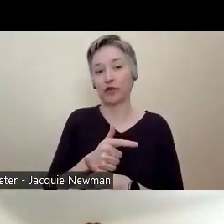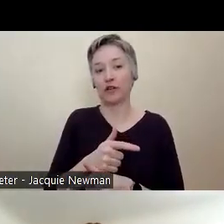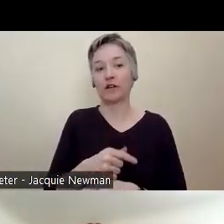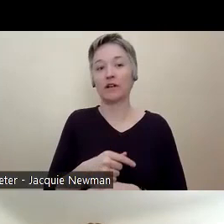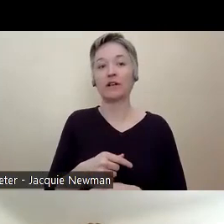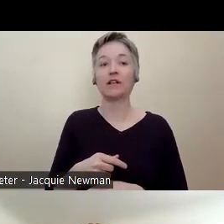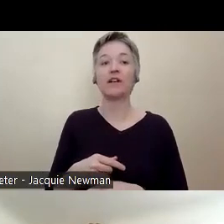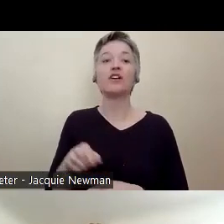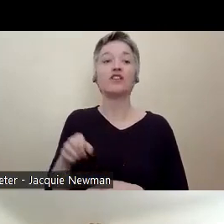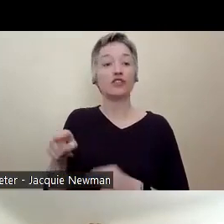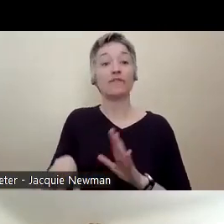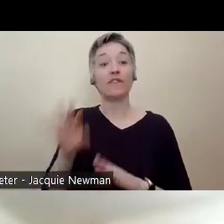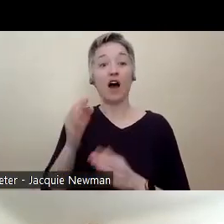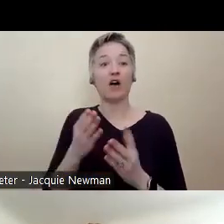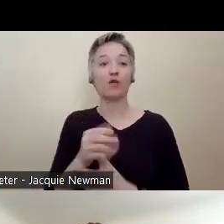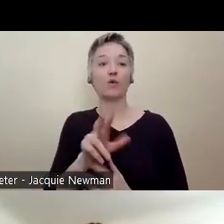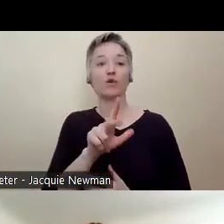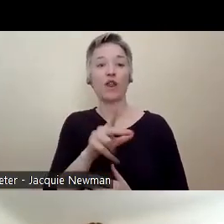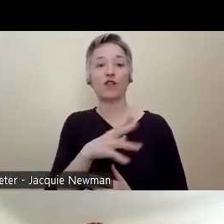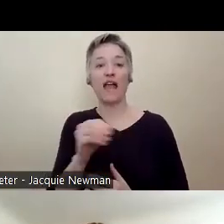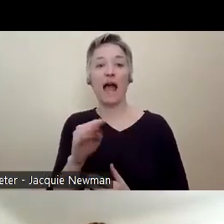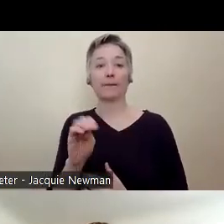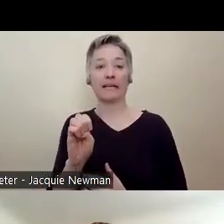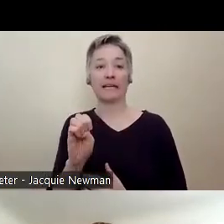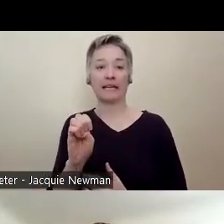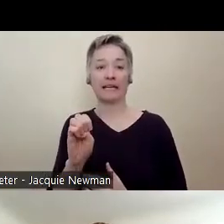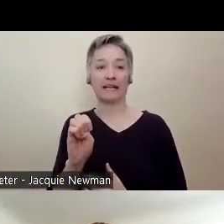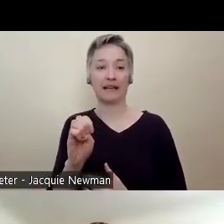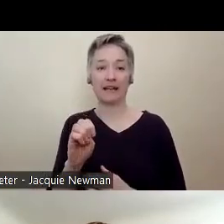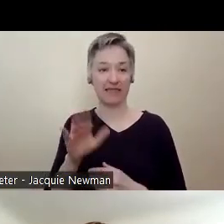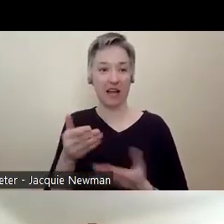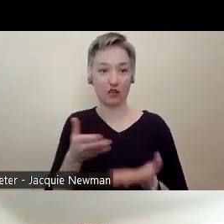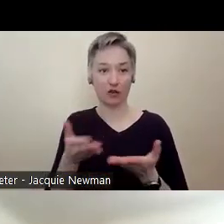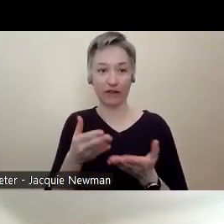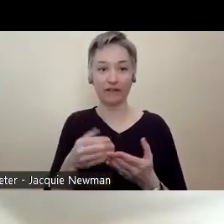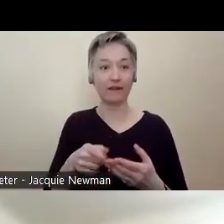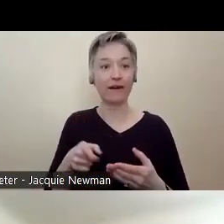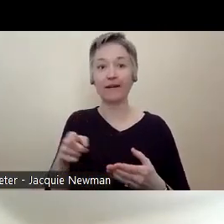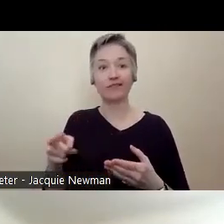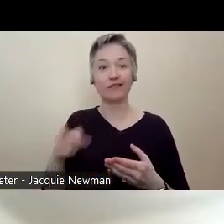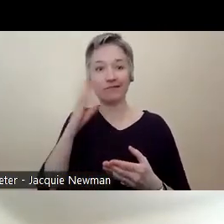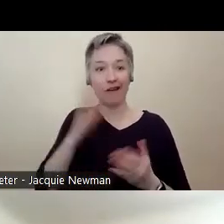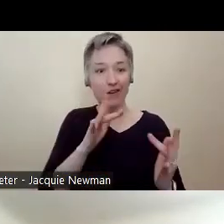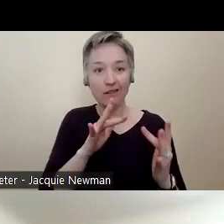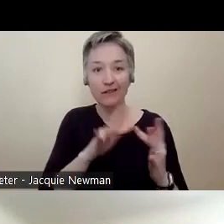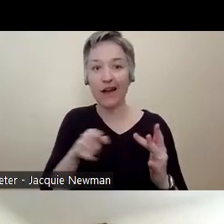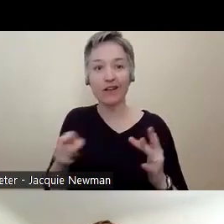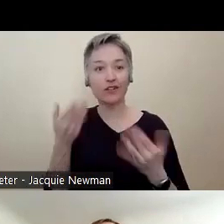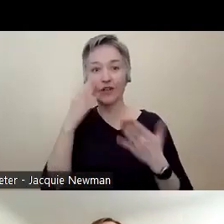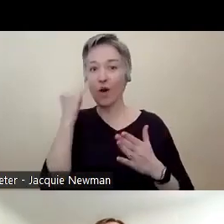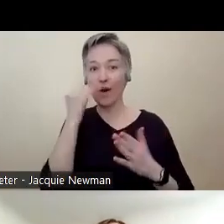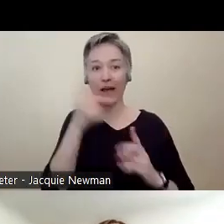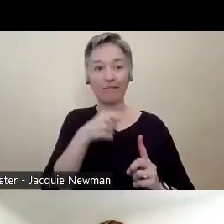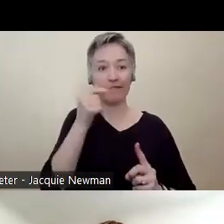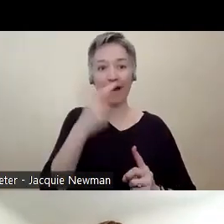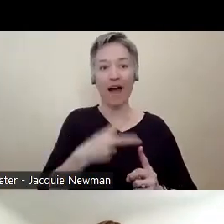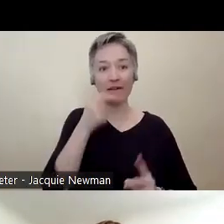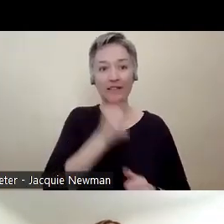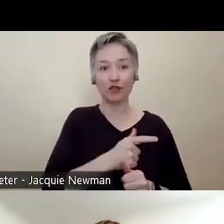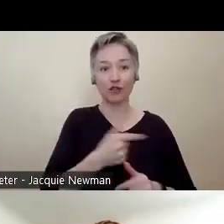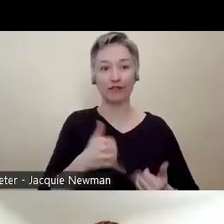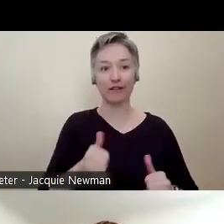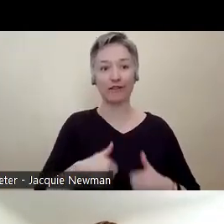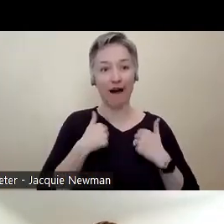23andMe that she doesn't know and has no contact with, not even sure if she's alive. So these are things that come up in